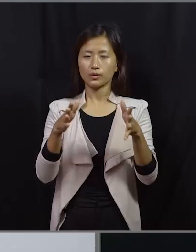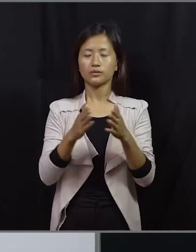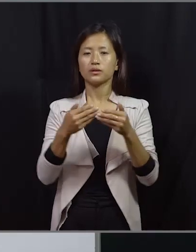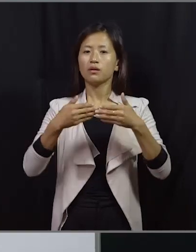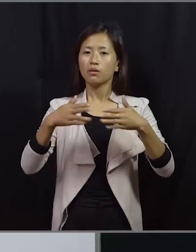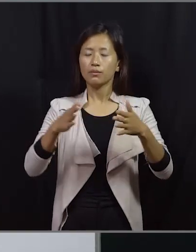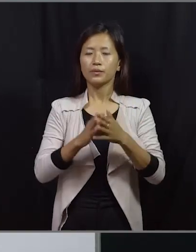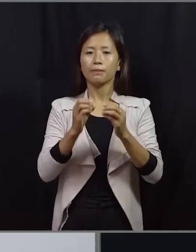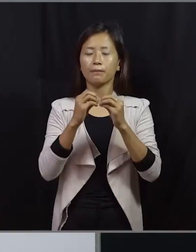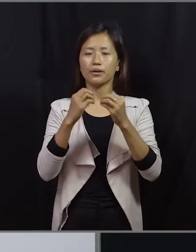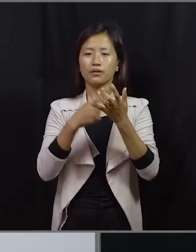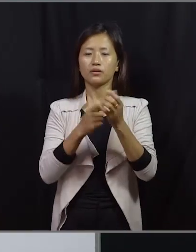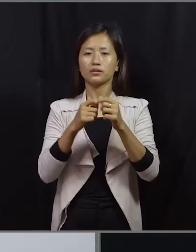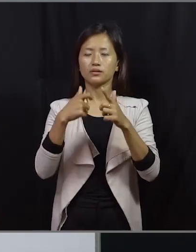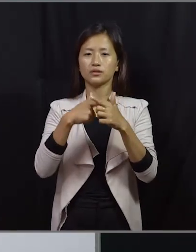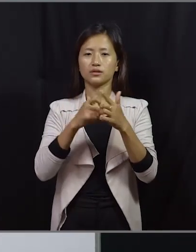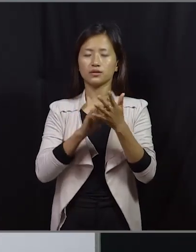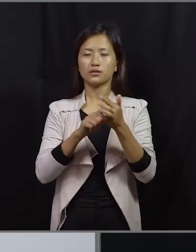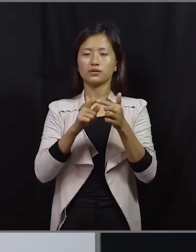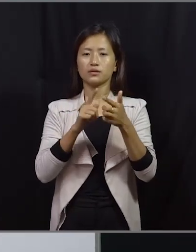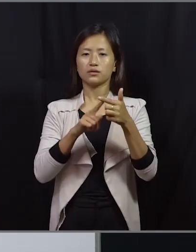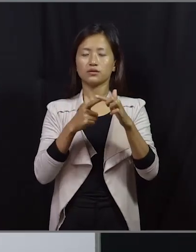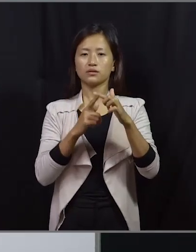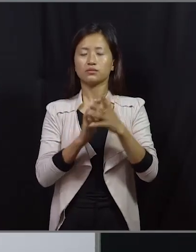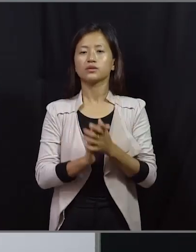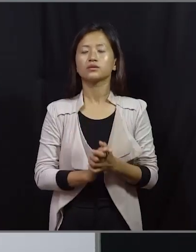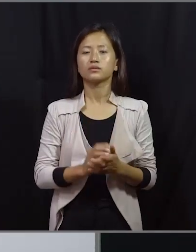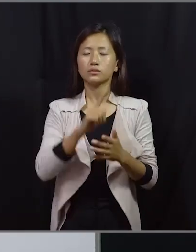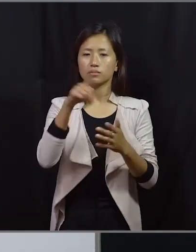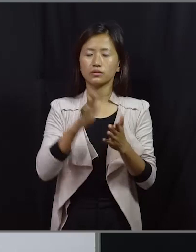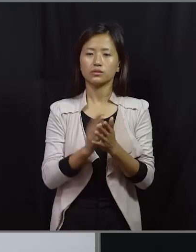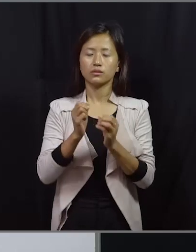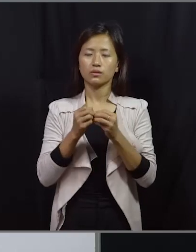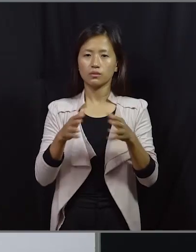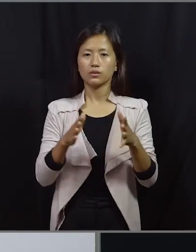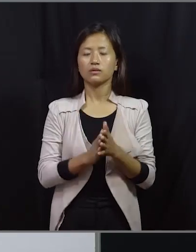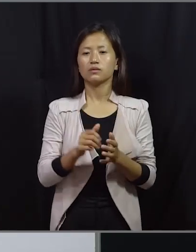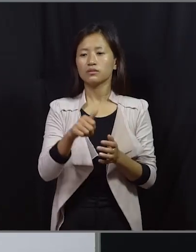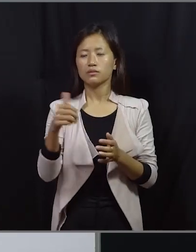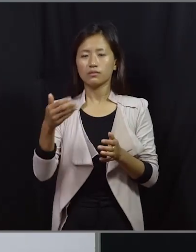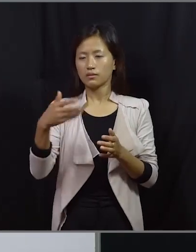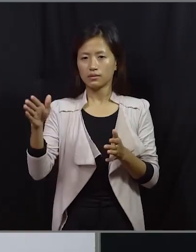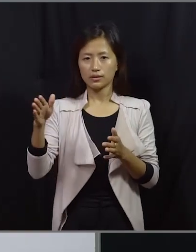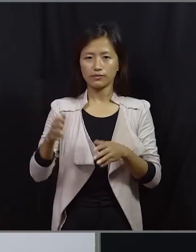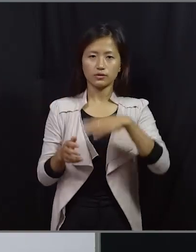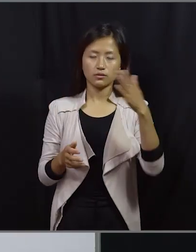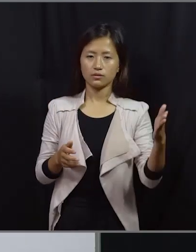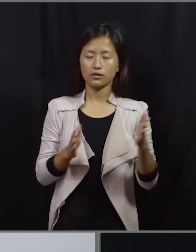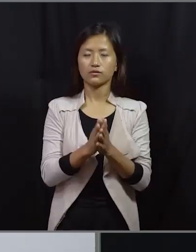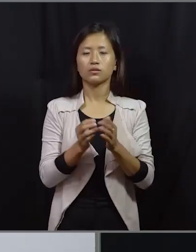the other one is left closed and right open, and this is left open, right